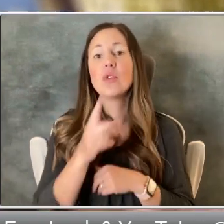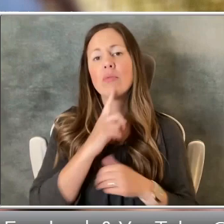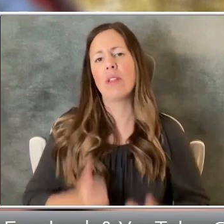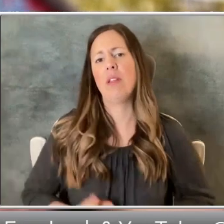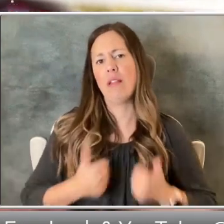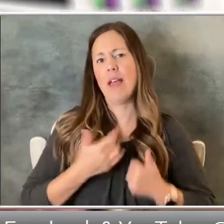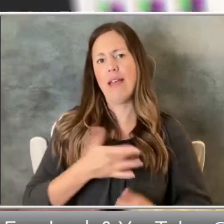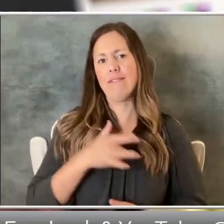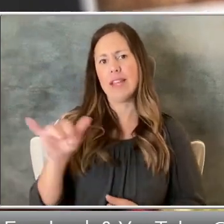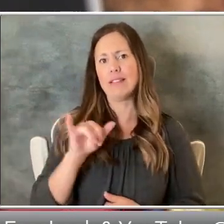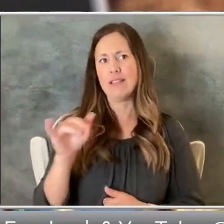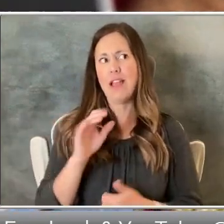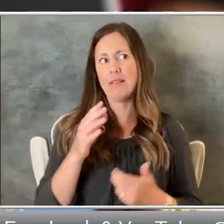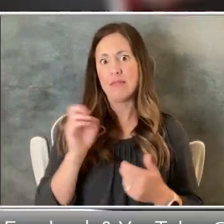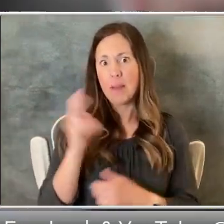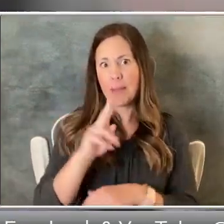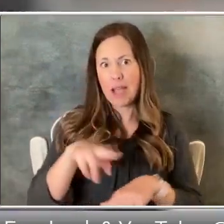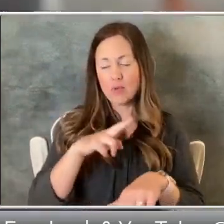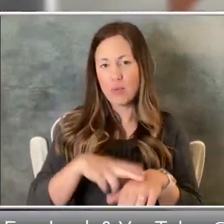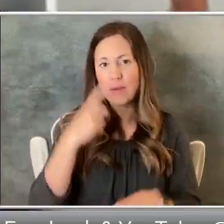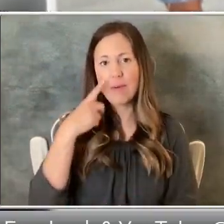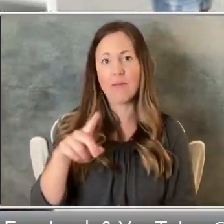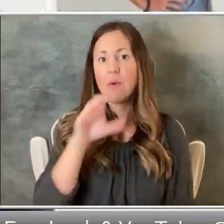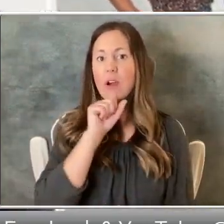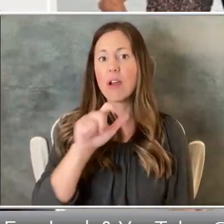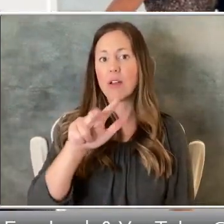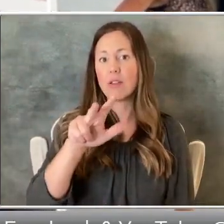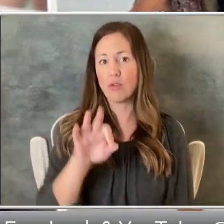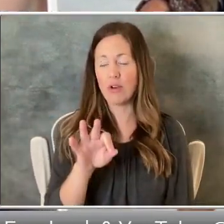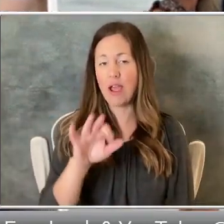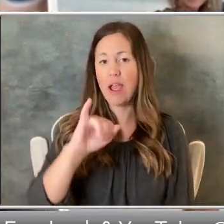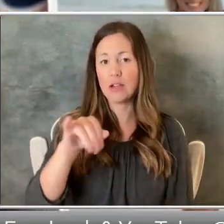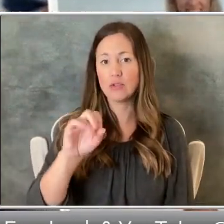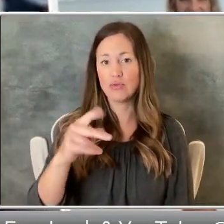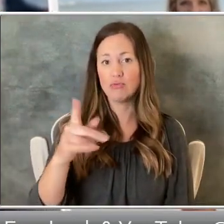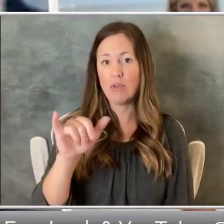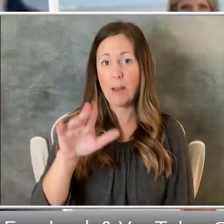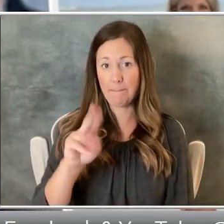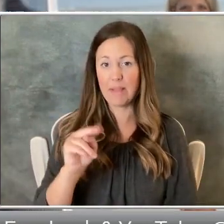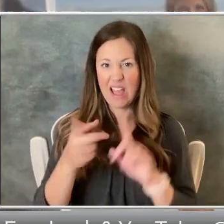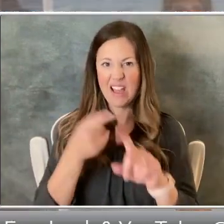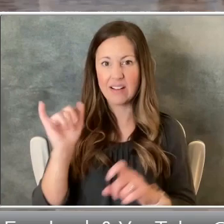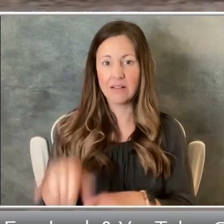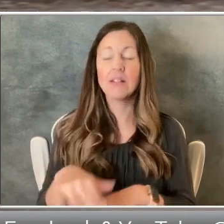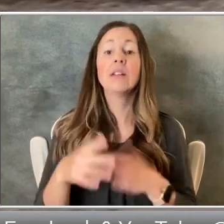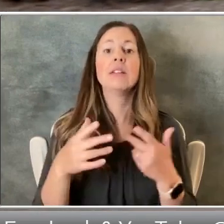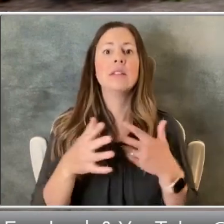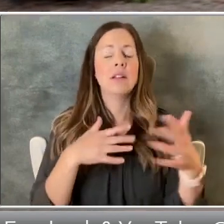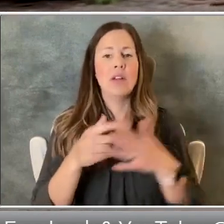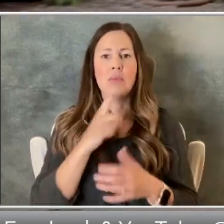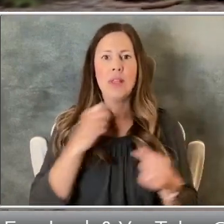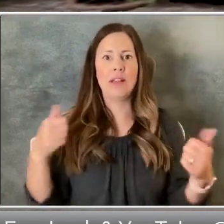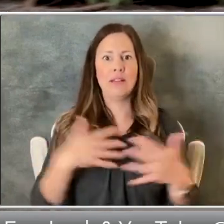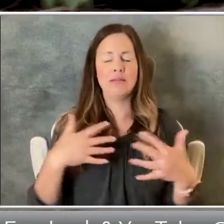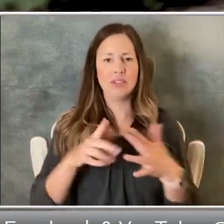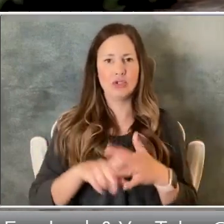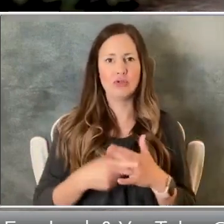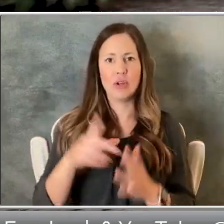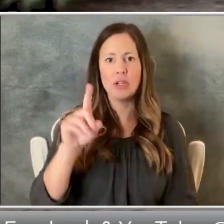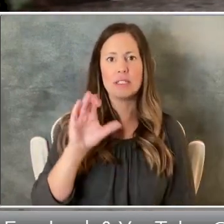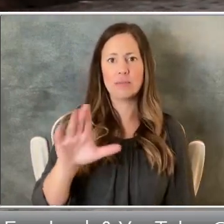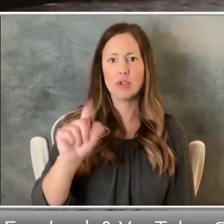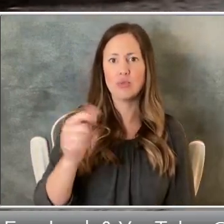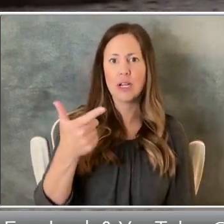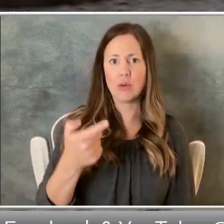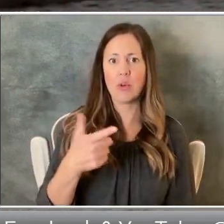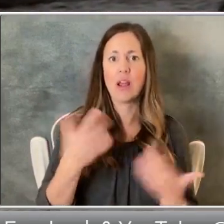to normal for the 39-year-old Joplin mom of two after a frightening ordeal beginning in December of 2021 during every